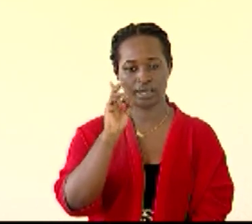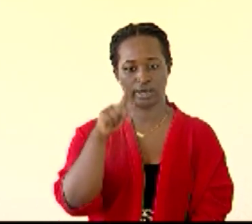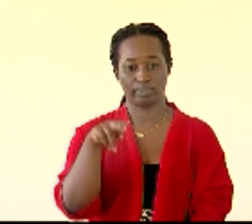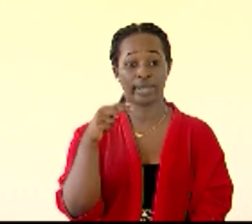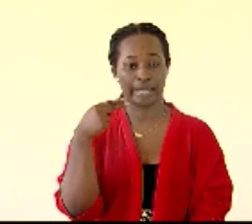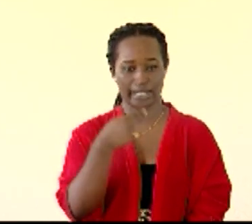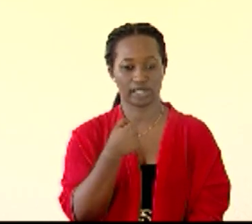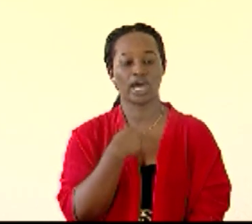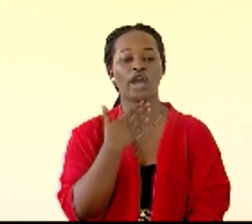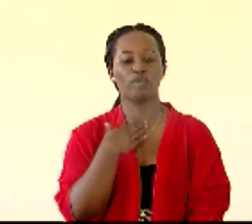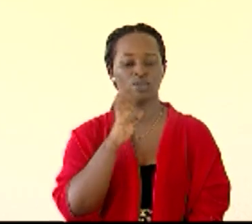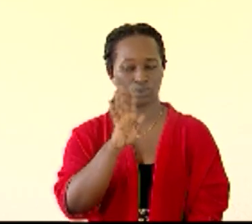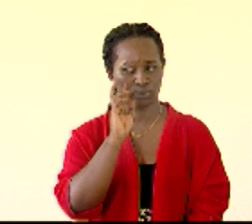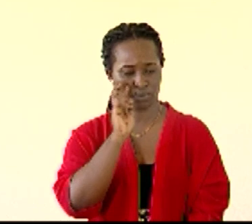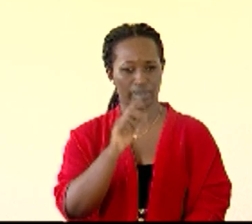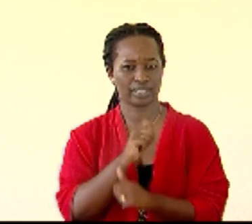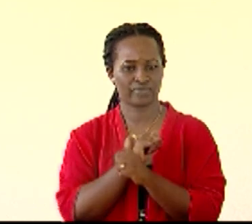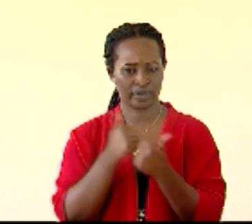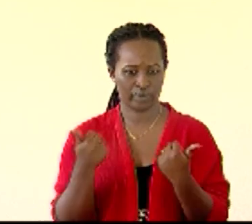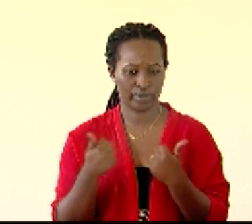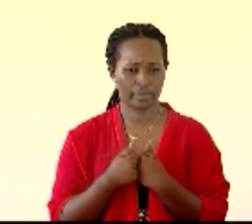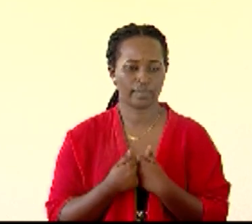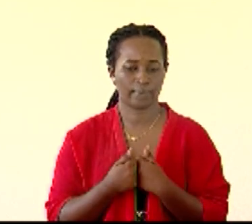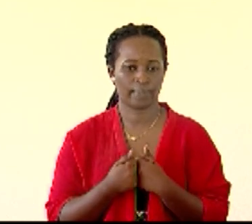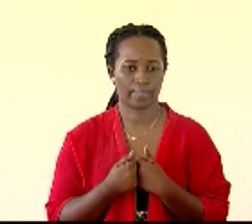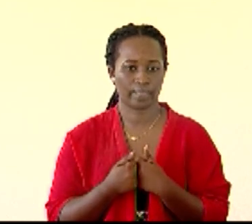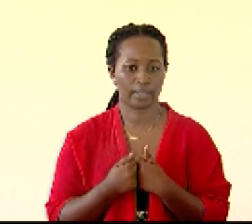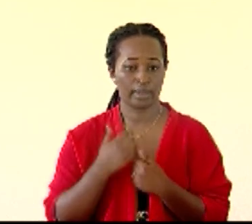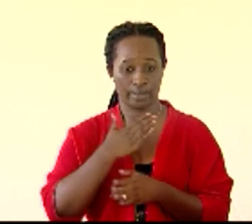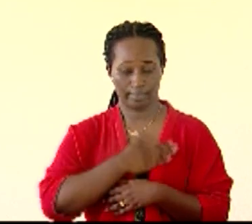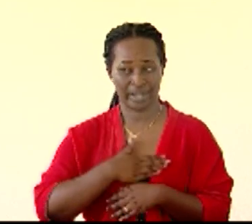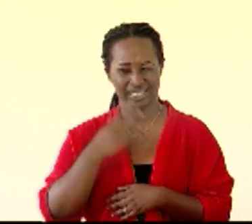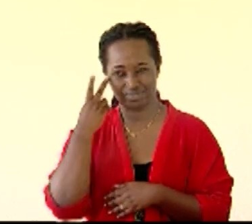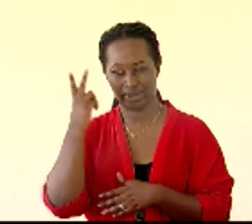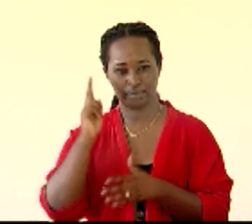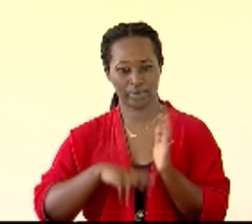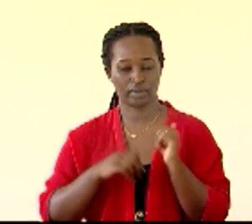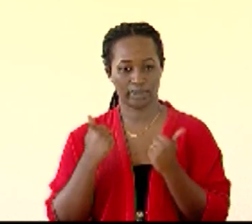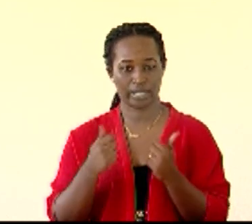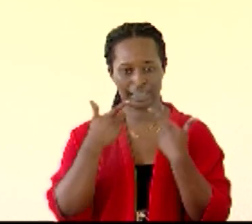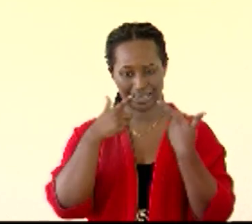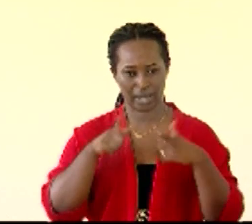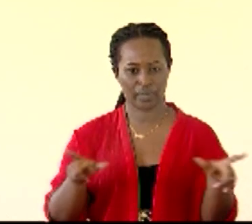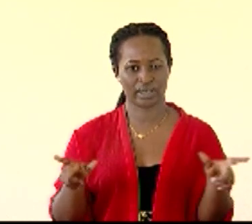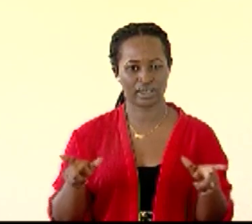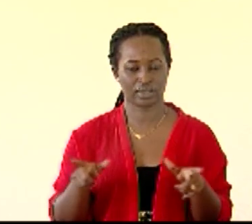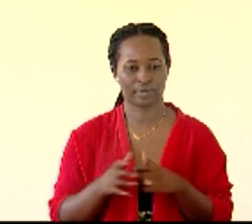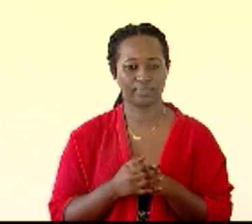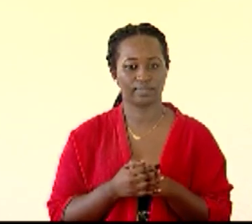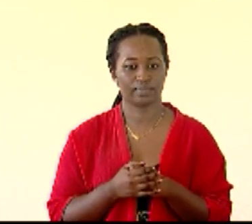I want you to look at this very carefully. Please go with me. The language.